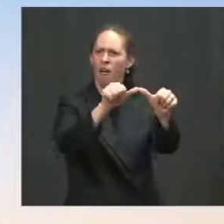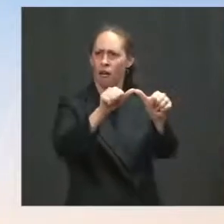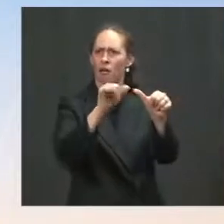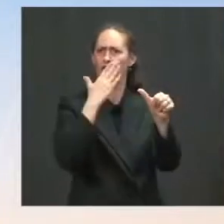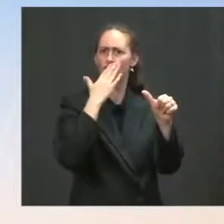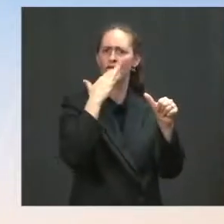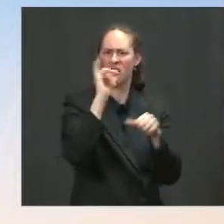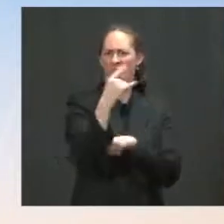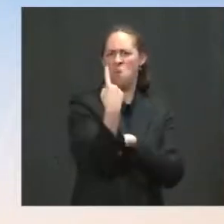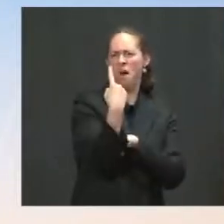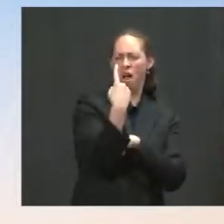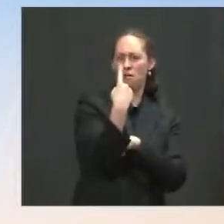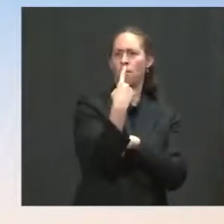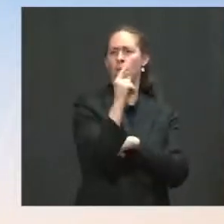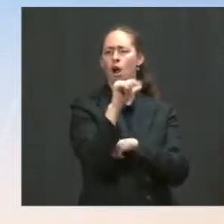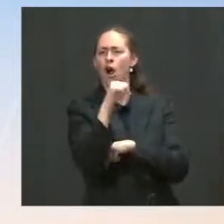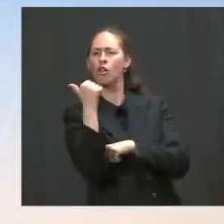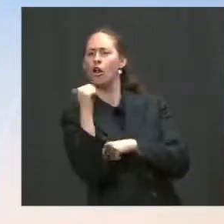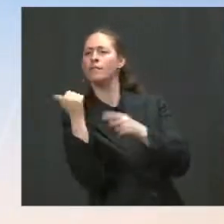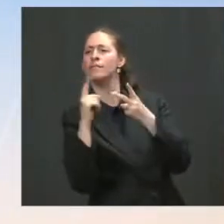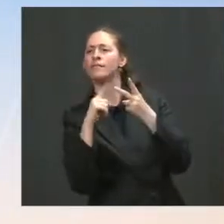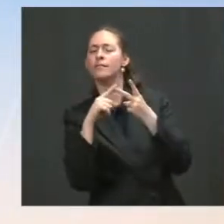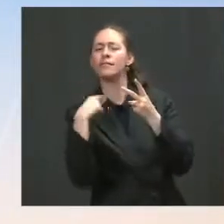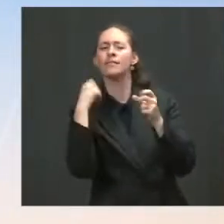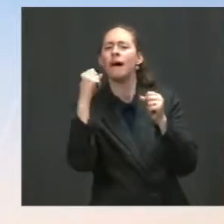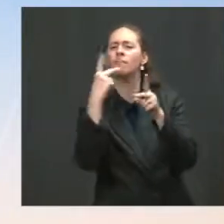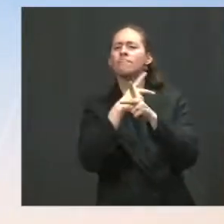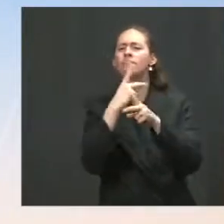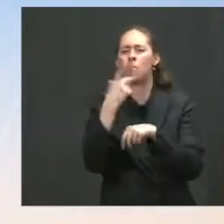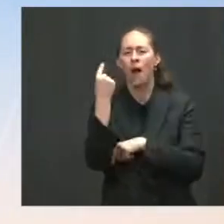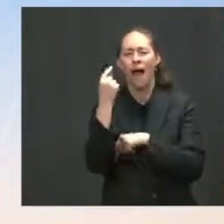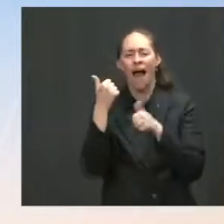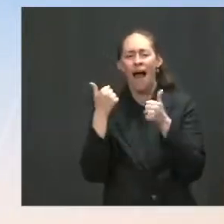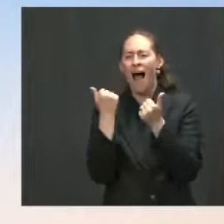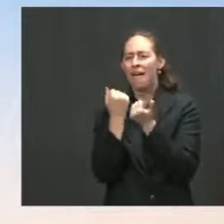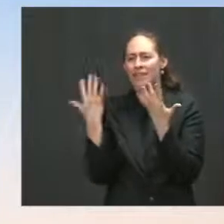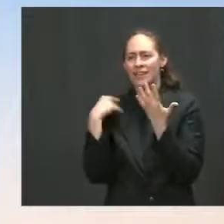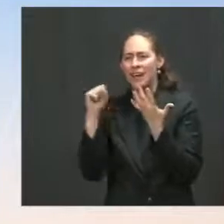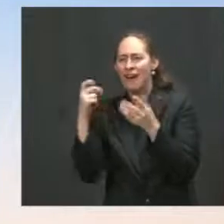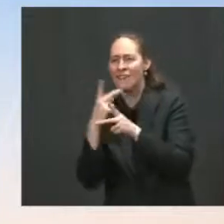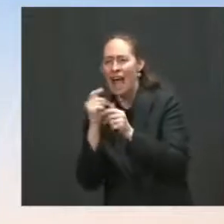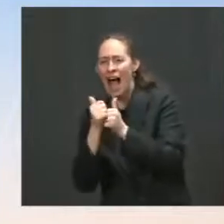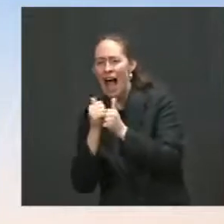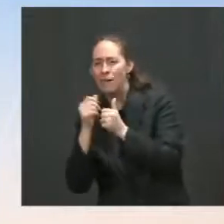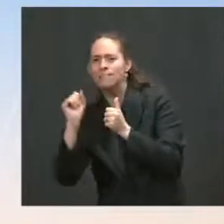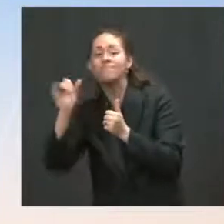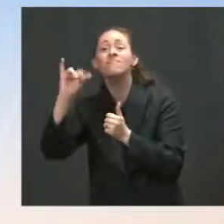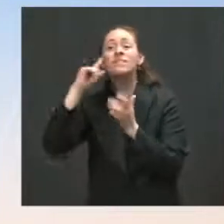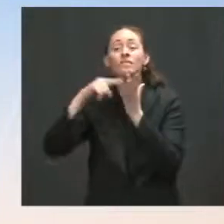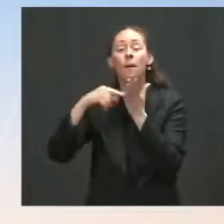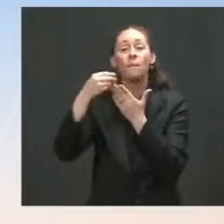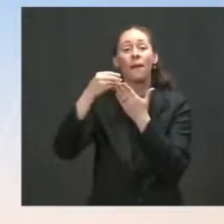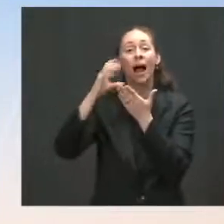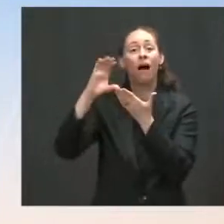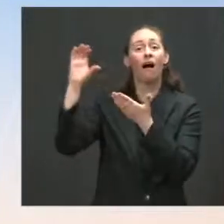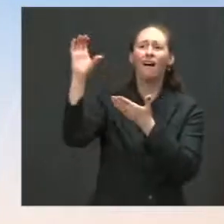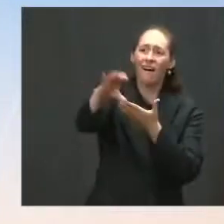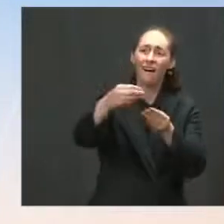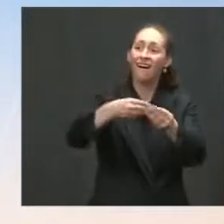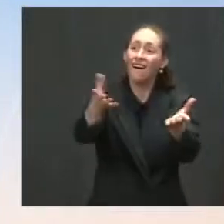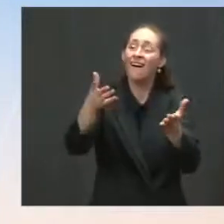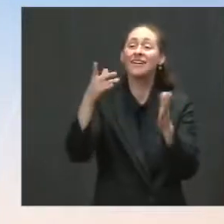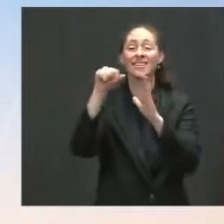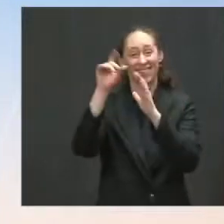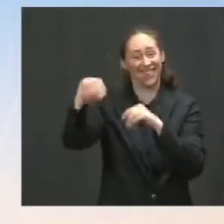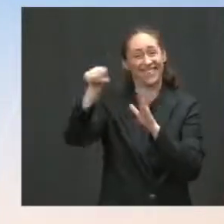is also about using every tool at our disposal to get this money out. Again, states have the funding to extend the eviction moratorium in